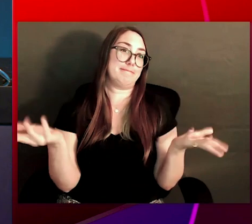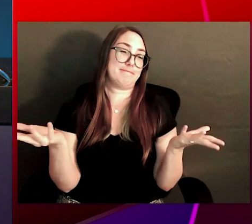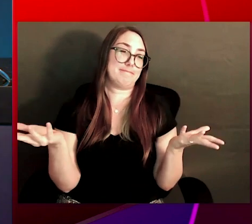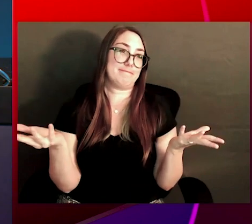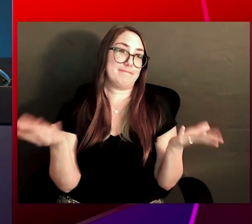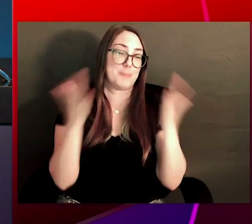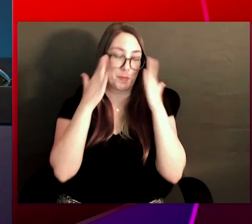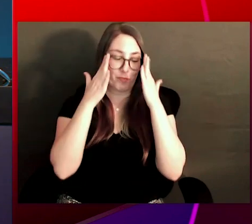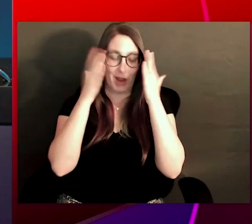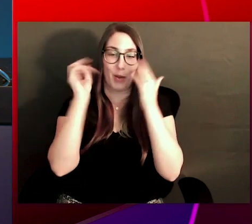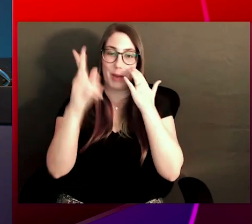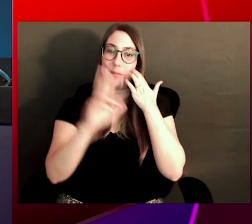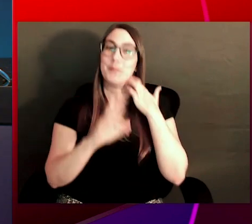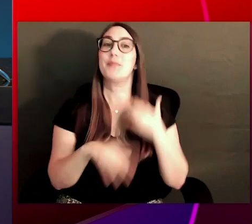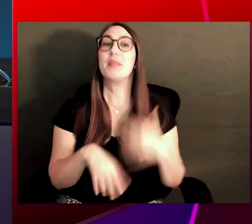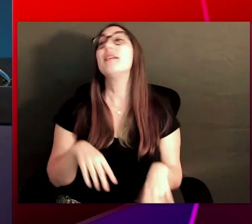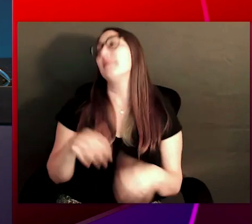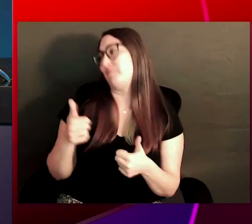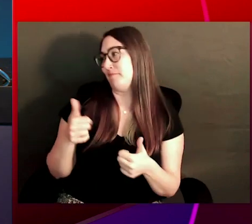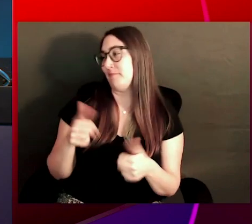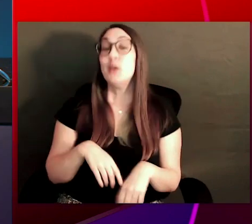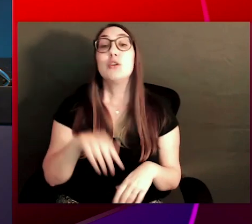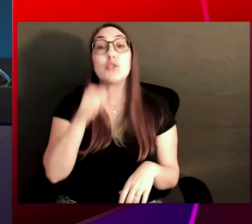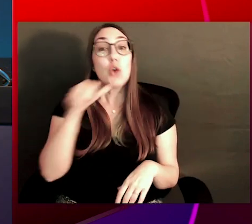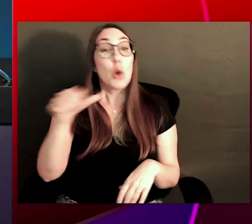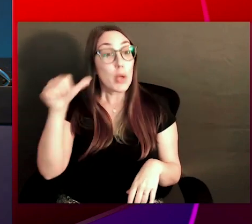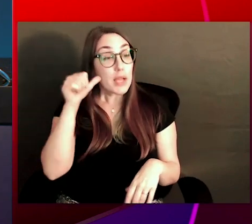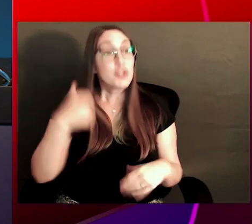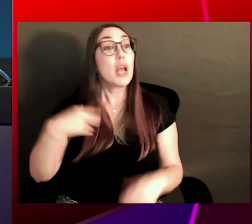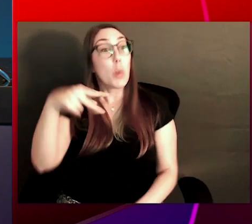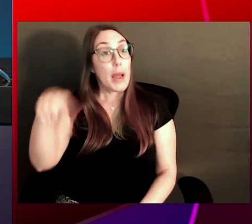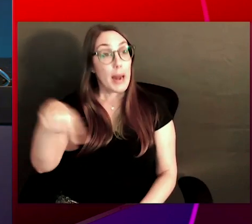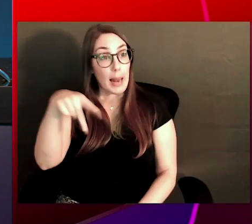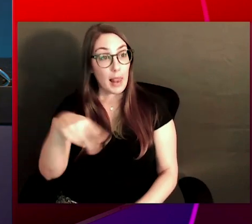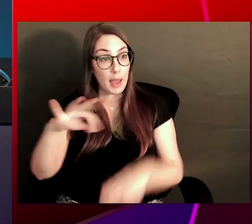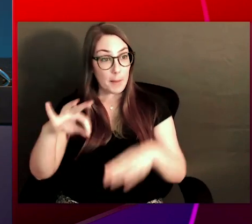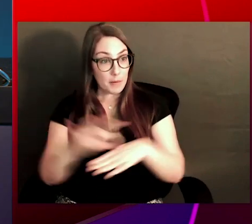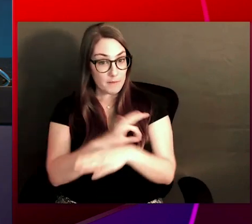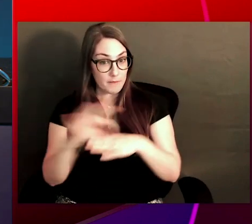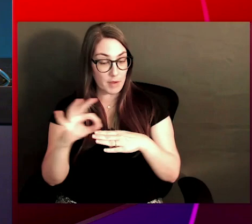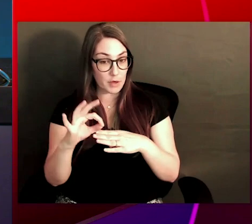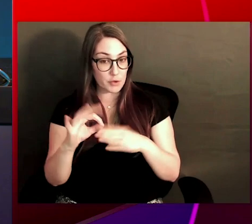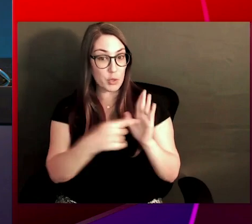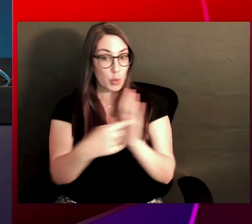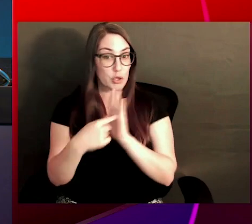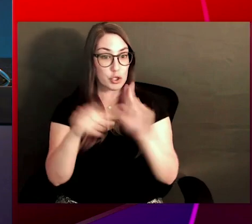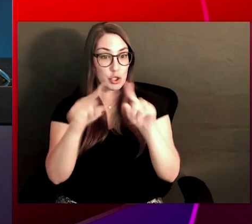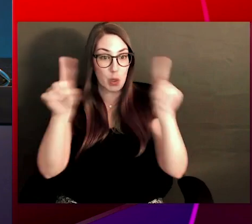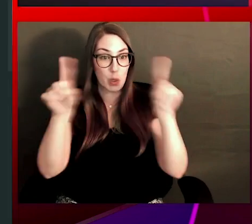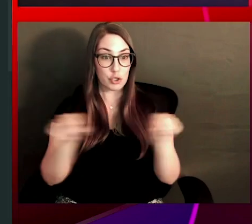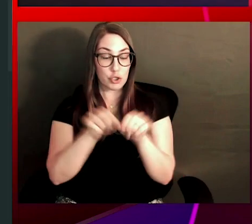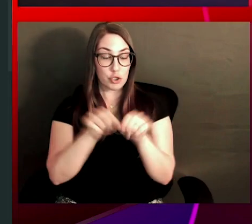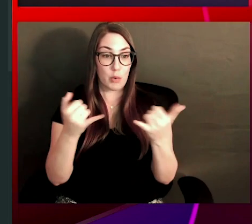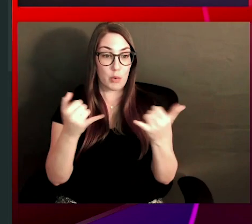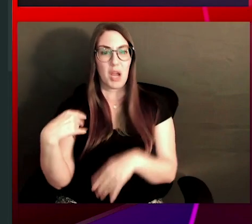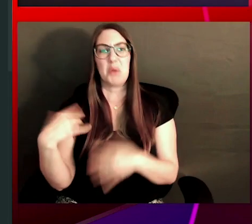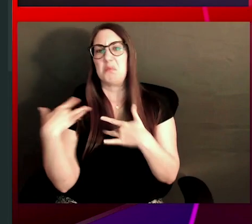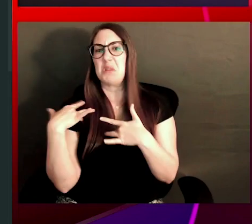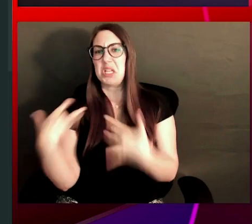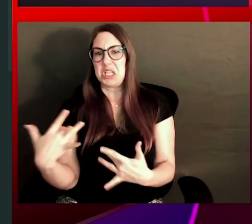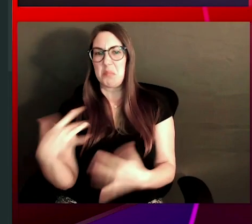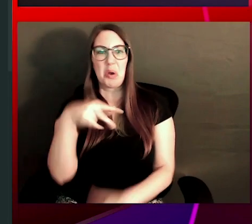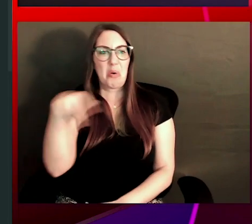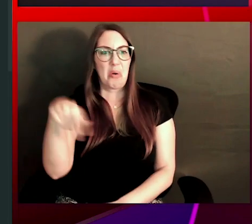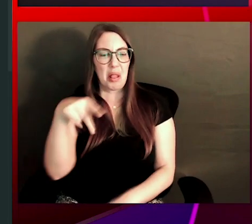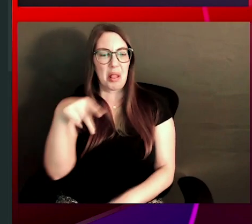Okay, I was worried. right. I was so worried. yesterday we took a Lambda function. Yes. That we're actually showing on screen right now. A typical Lambda function